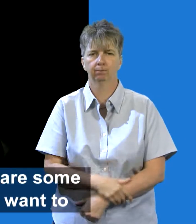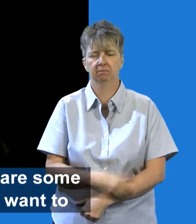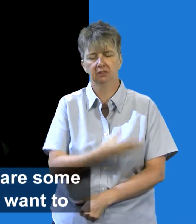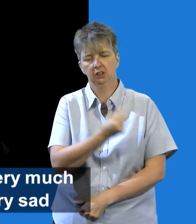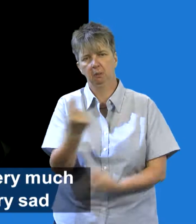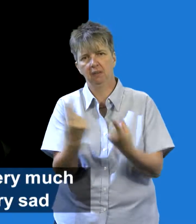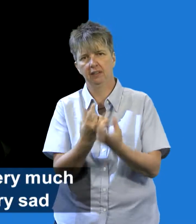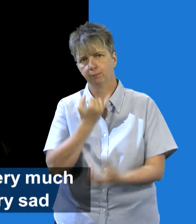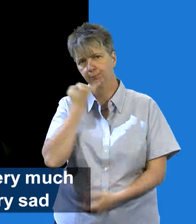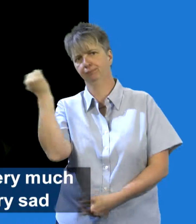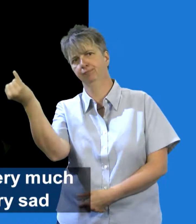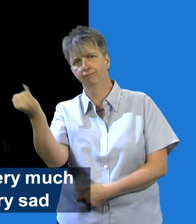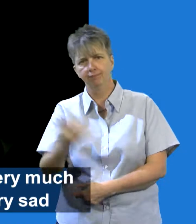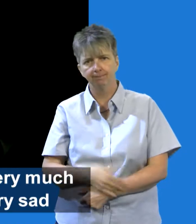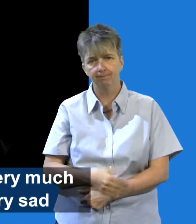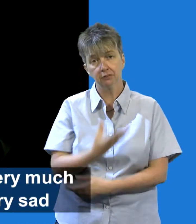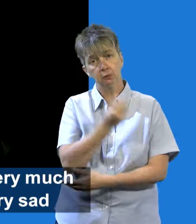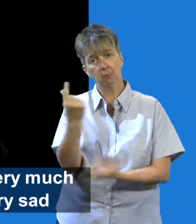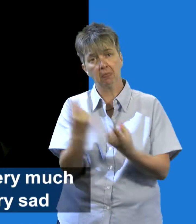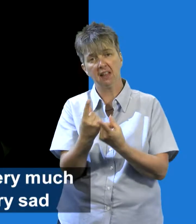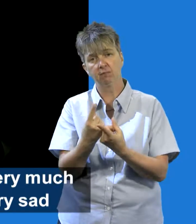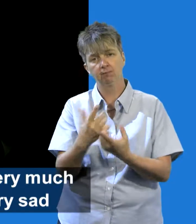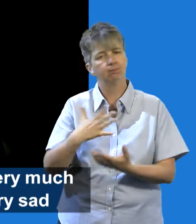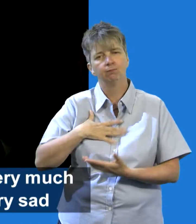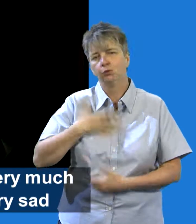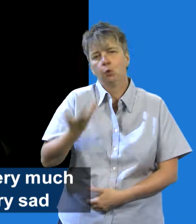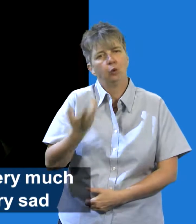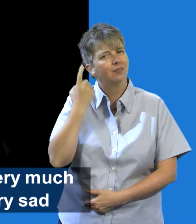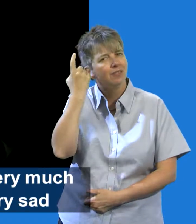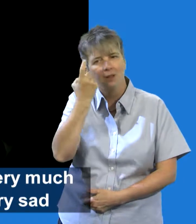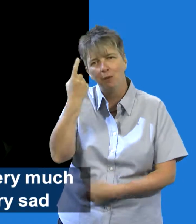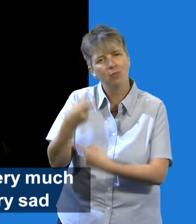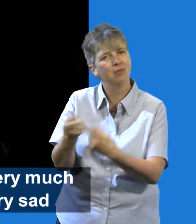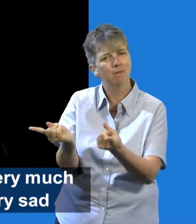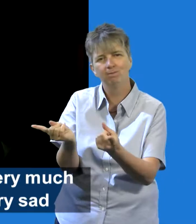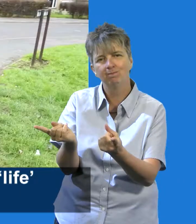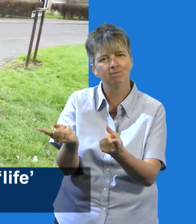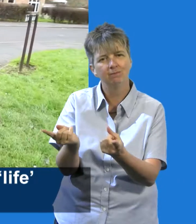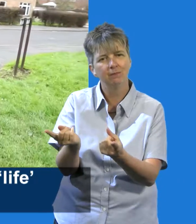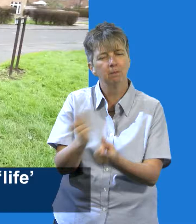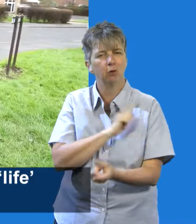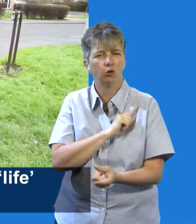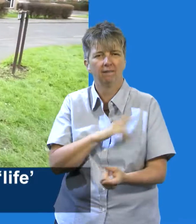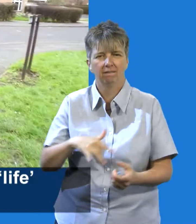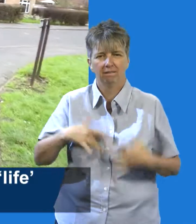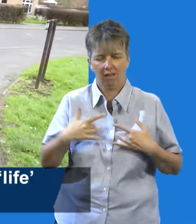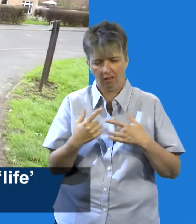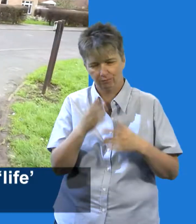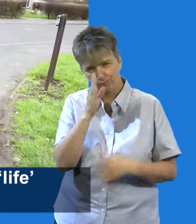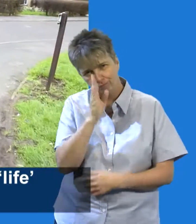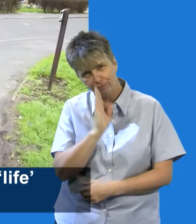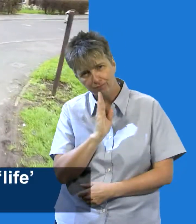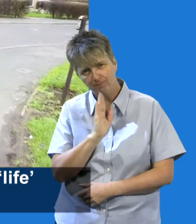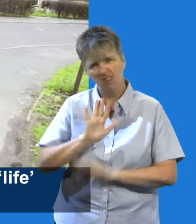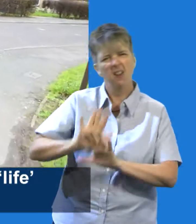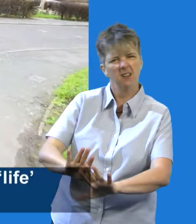and there are some things about my life that I don't want to think about very much because they just make me very sad. In